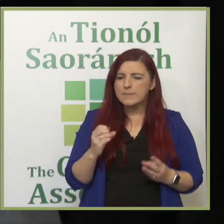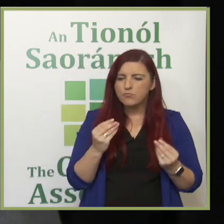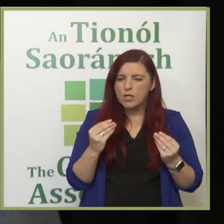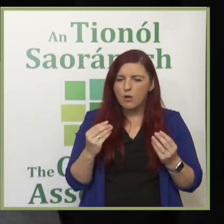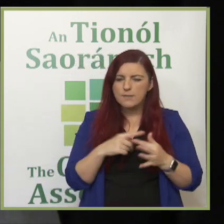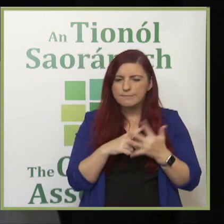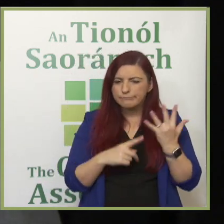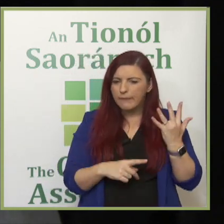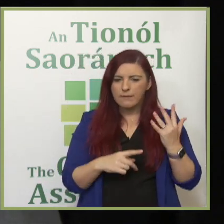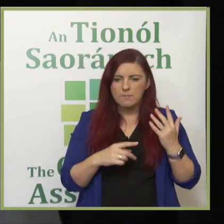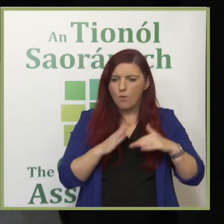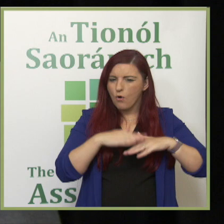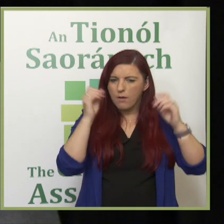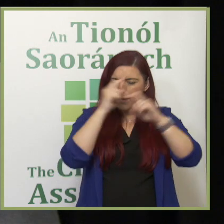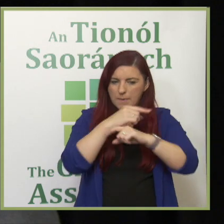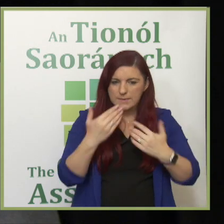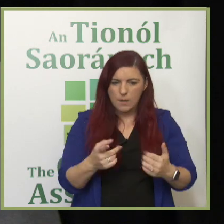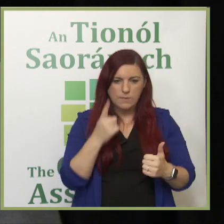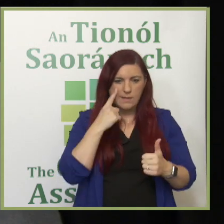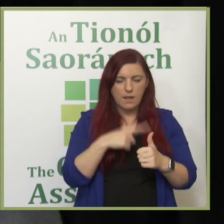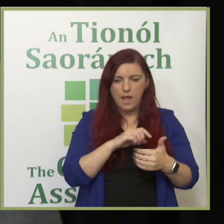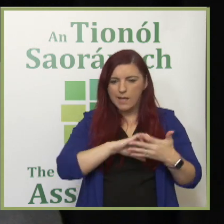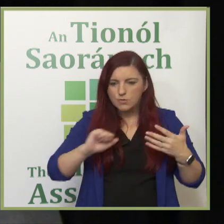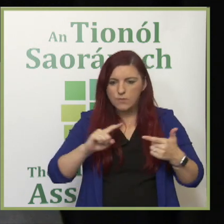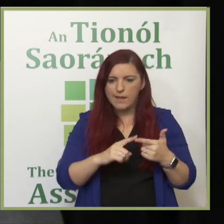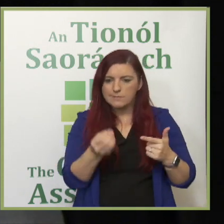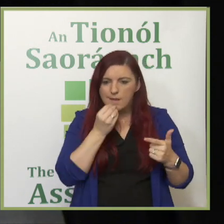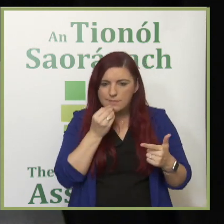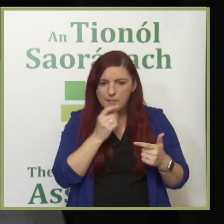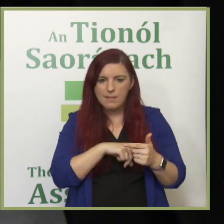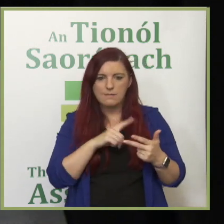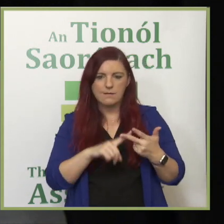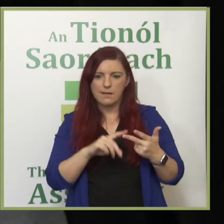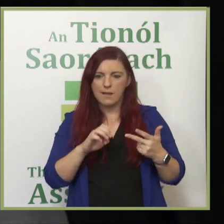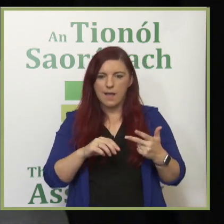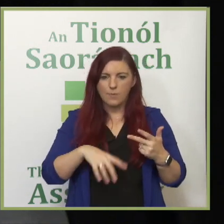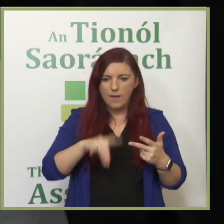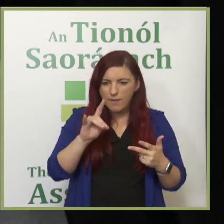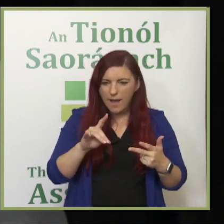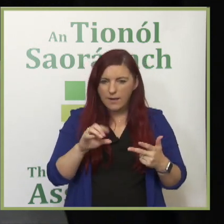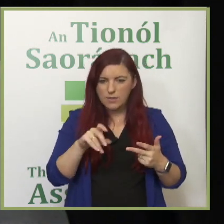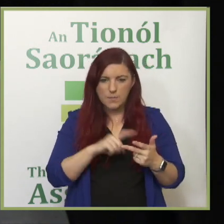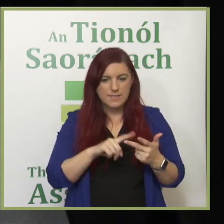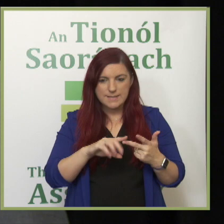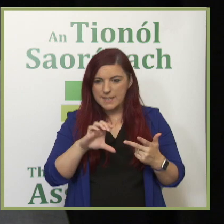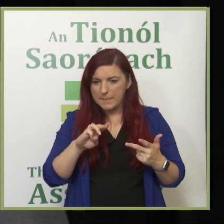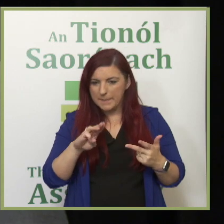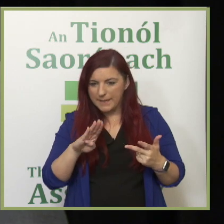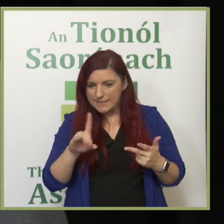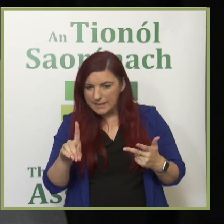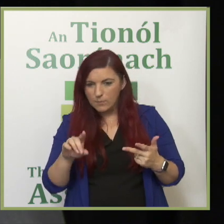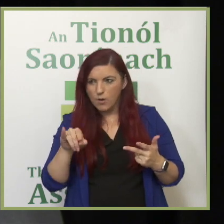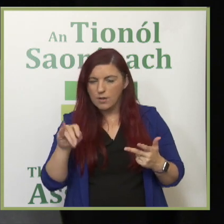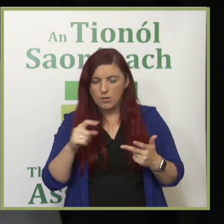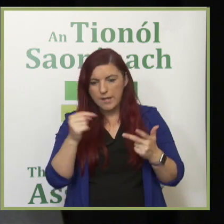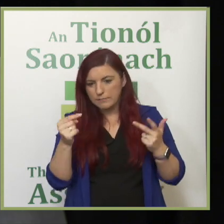now that they are available as extracts and edibles that have a high THC content, but also CBD products with a low THC